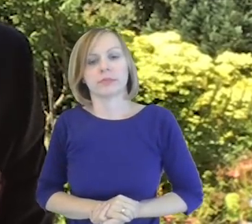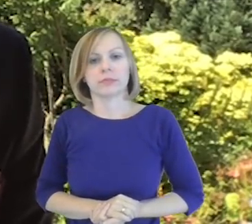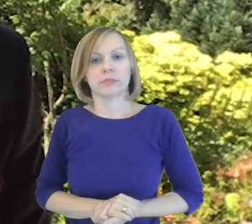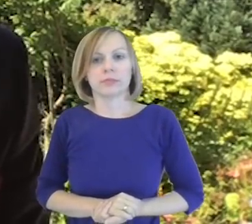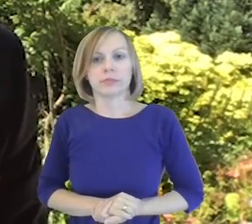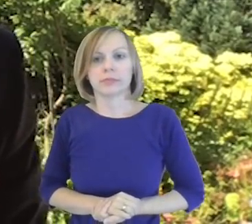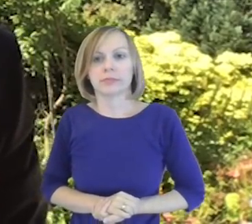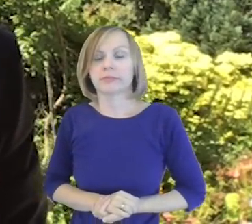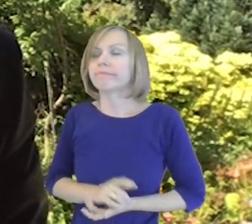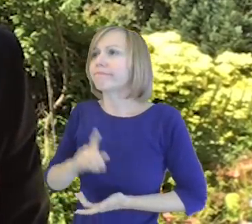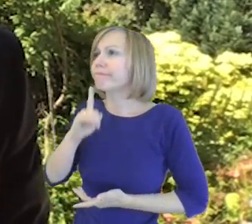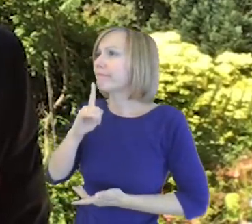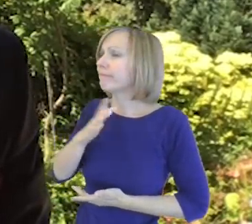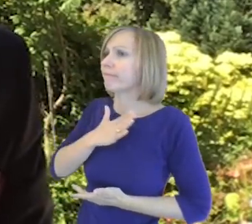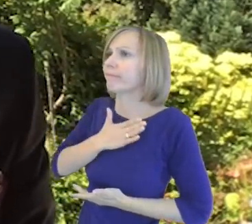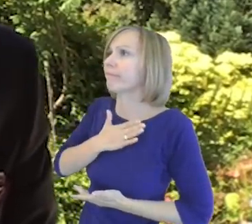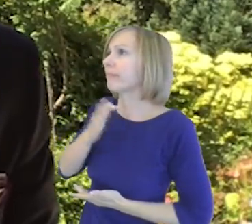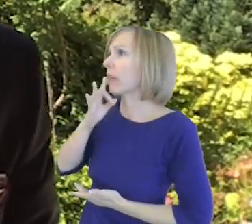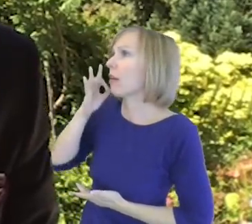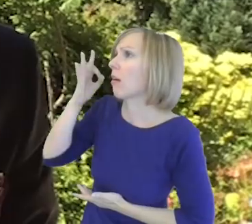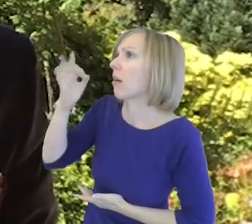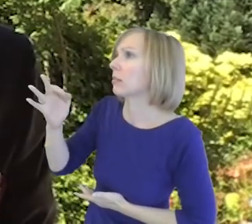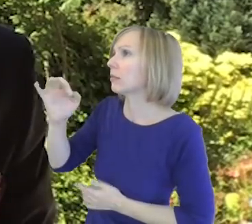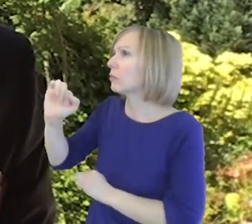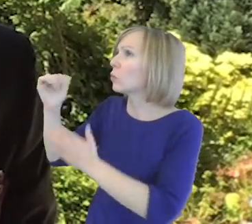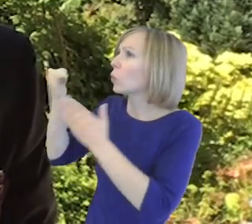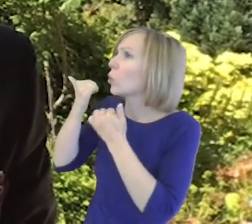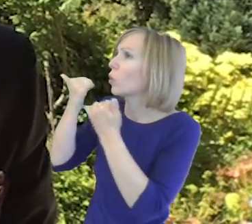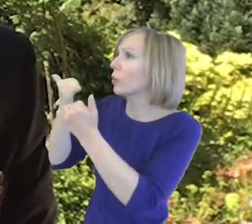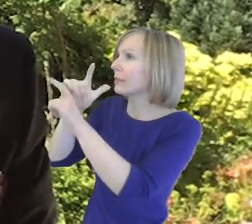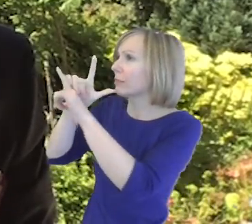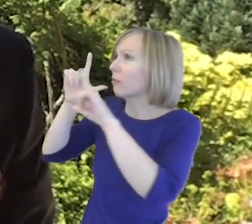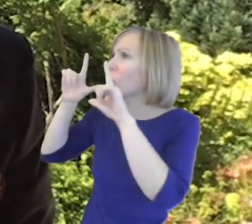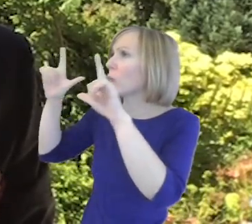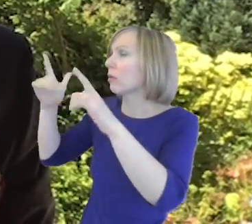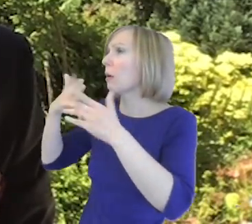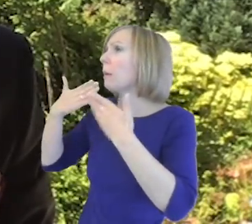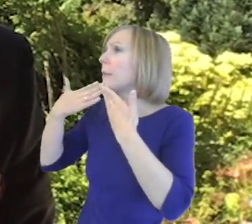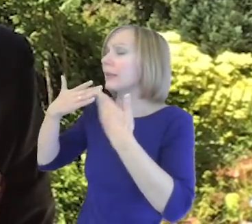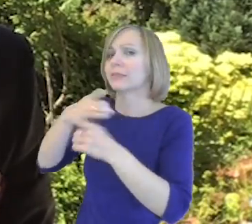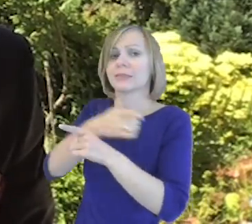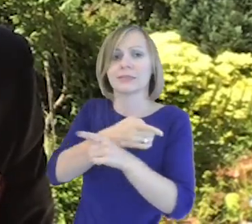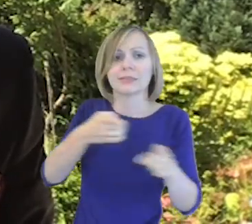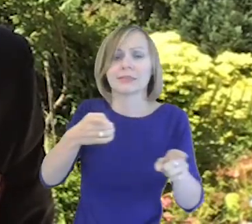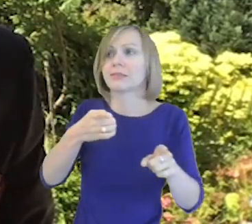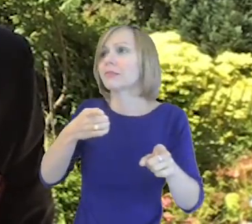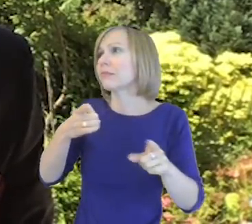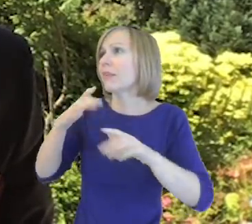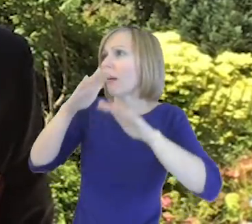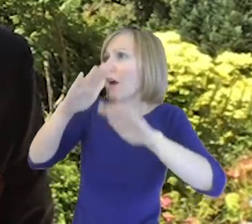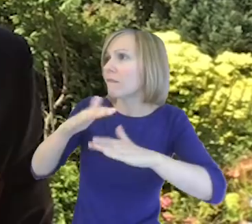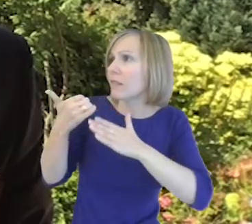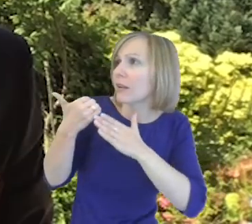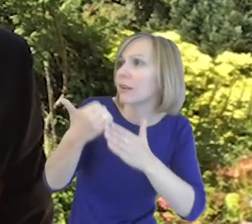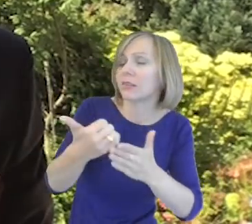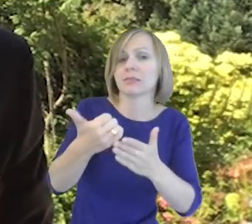And we most humbly beseech thee of thy goodness, O Lord, to comfort and succour all them who in this transitory